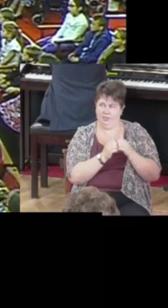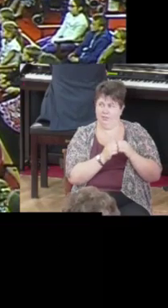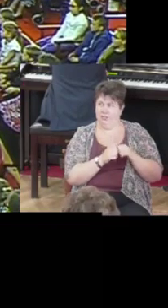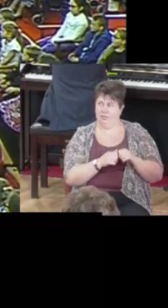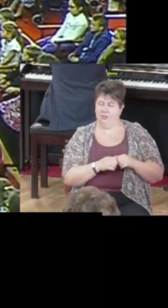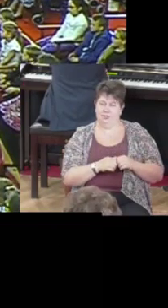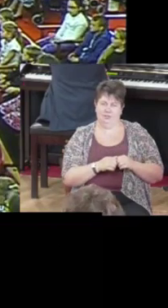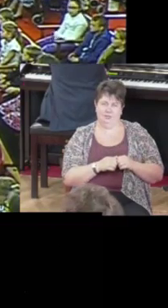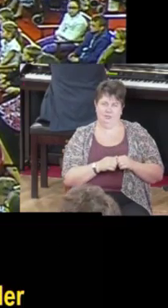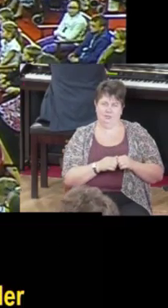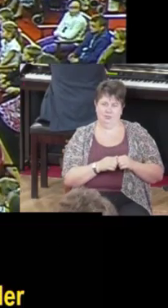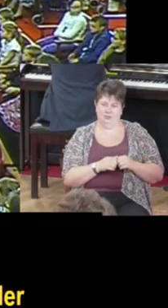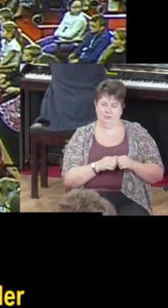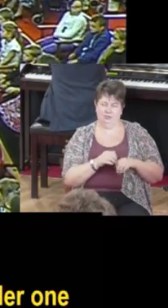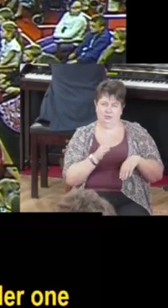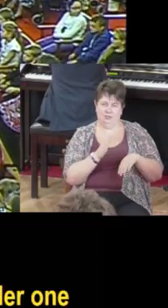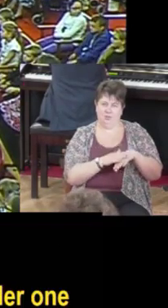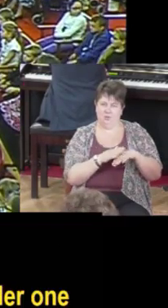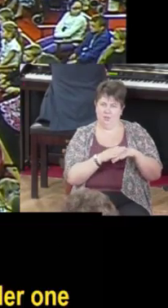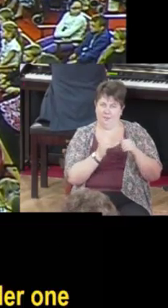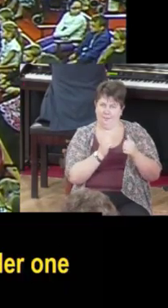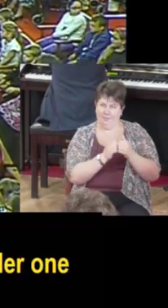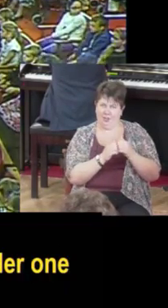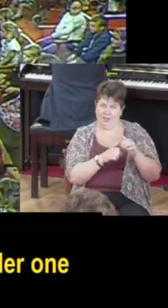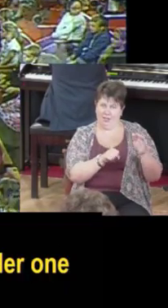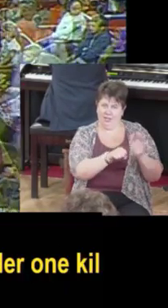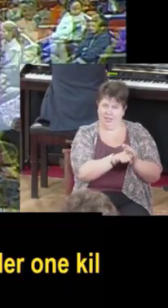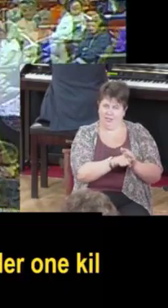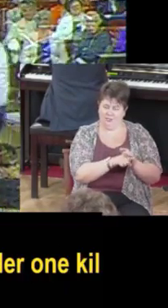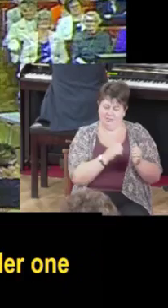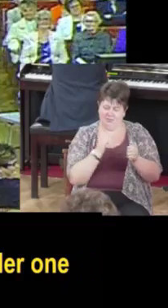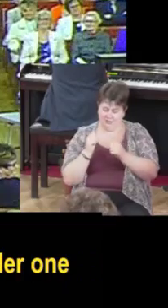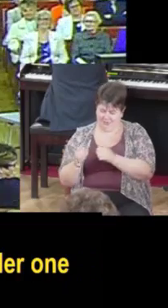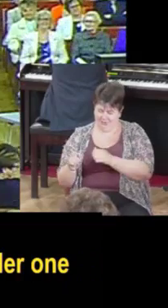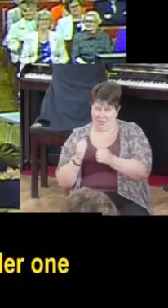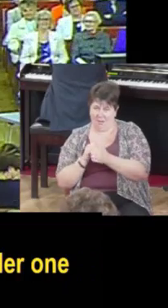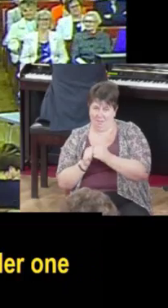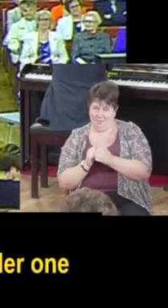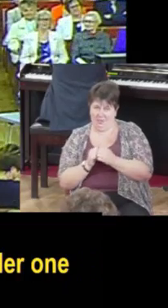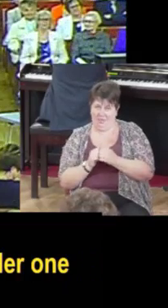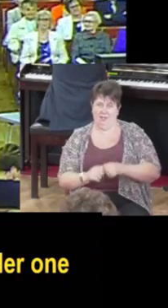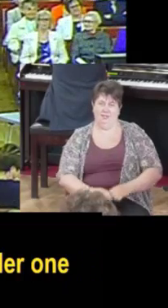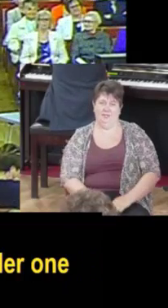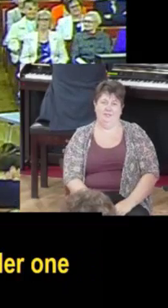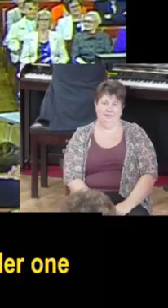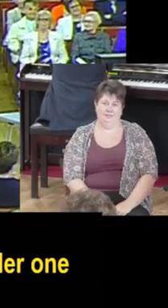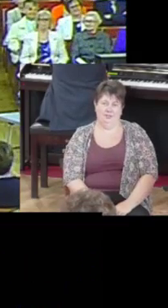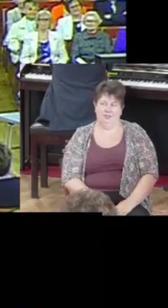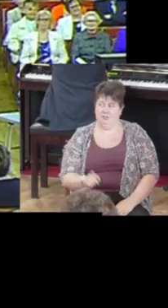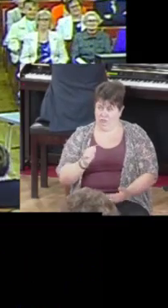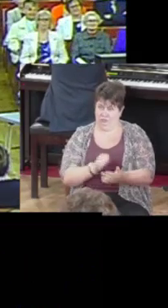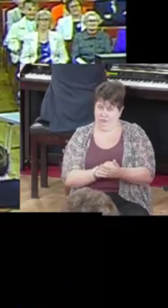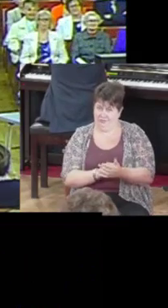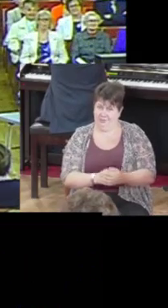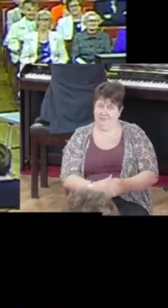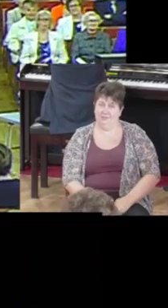What an excellent answer. The naughty brother killed his other brother. That's right.